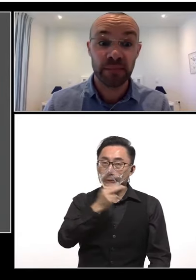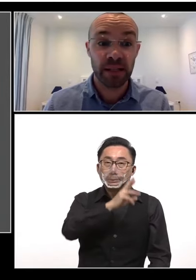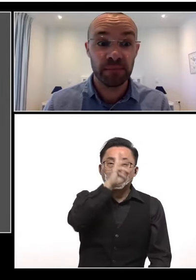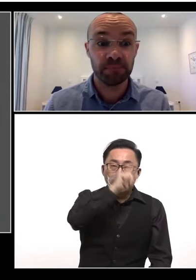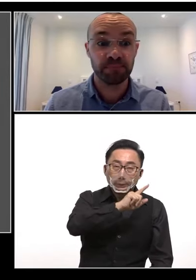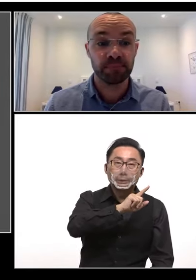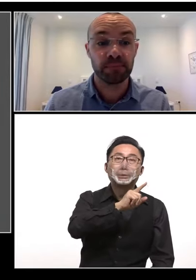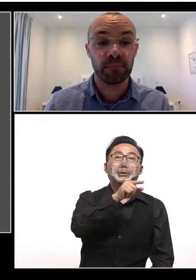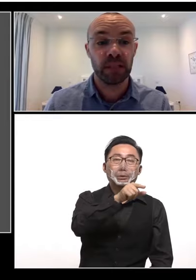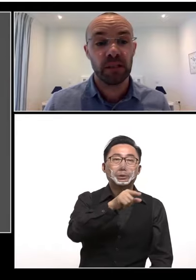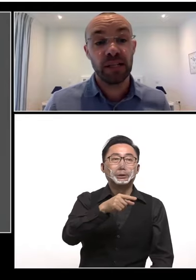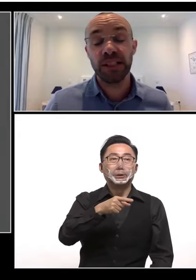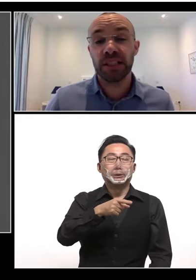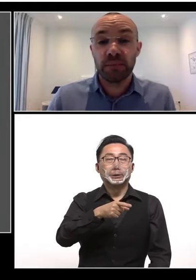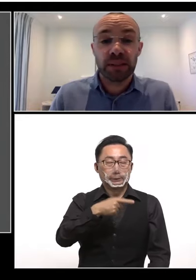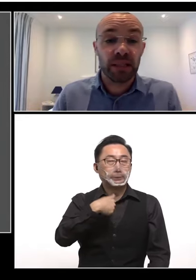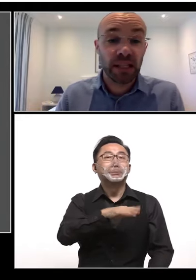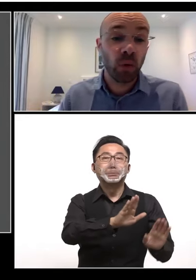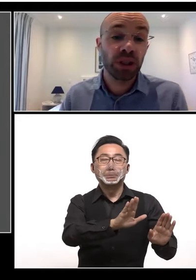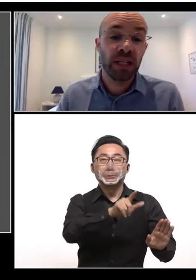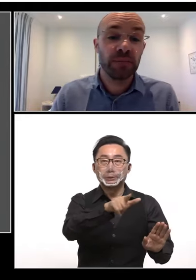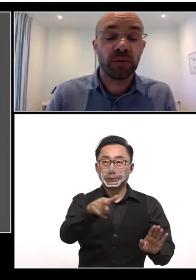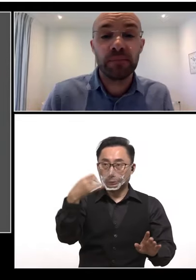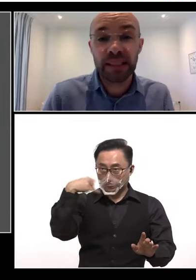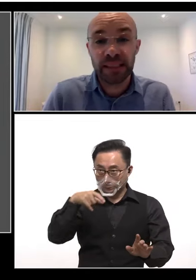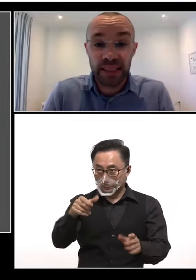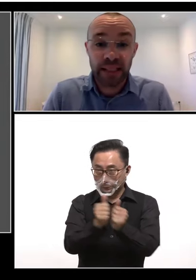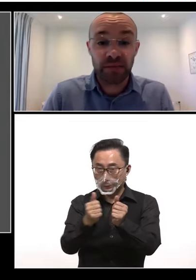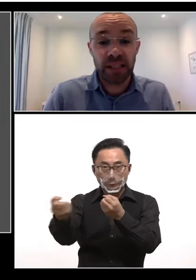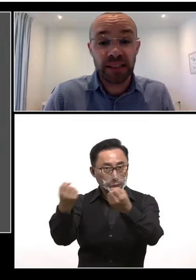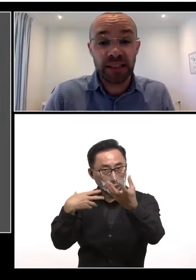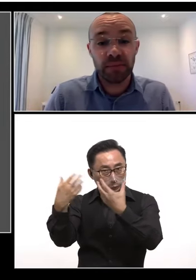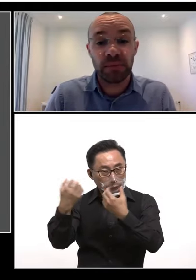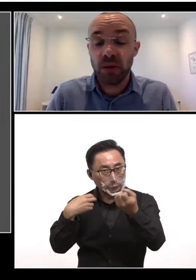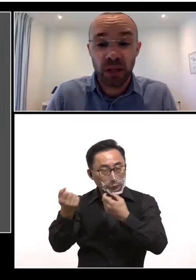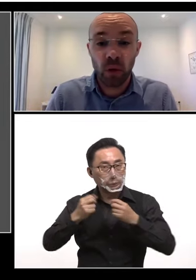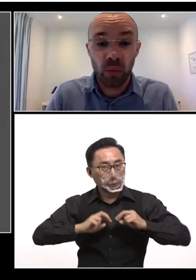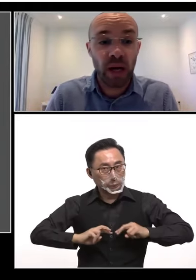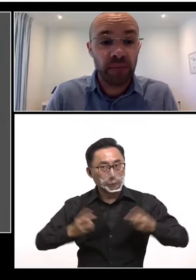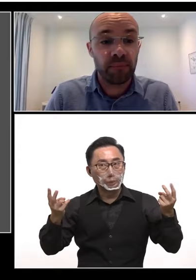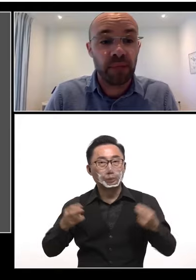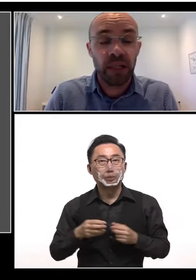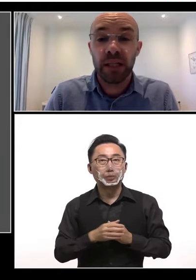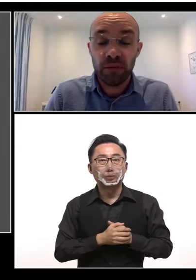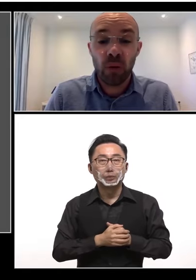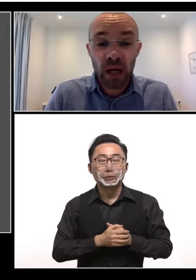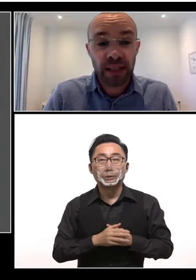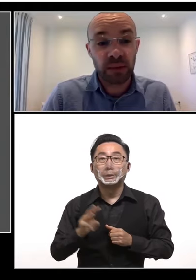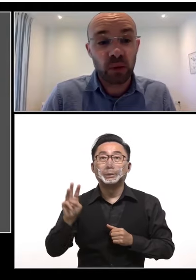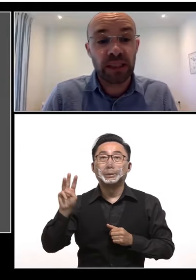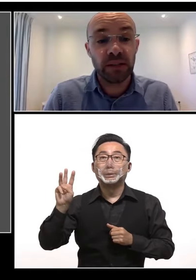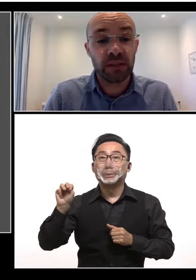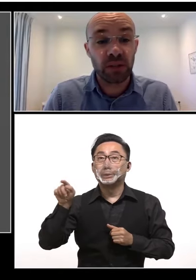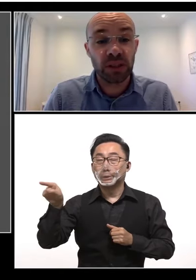led by them. Relationships, like the one shared between Matty and Ad Infinitum, system don't go one way. If we're working